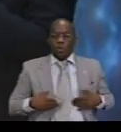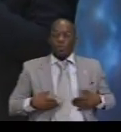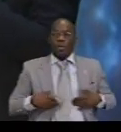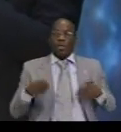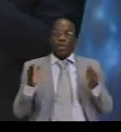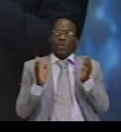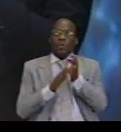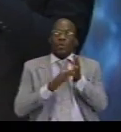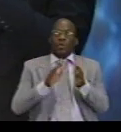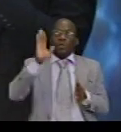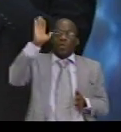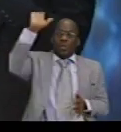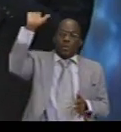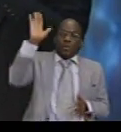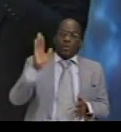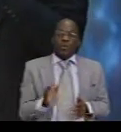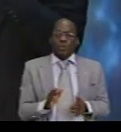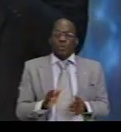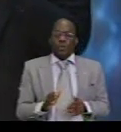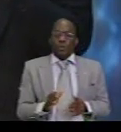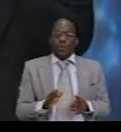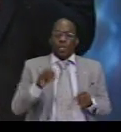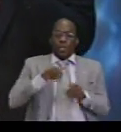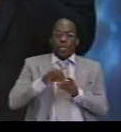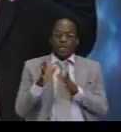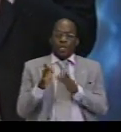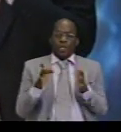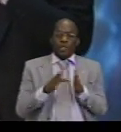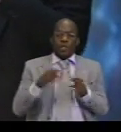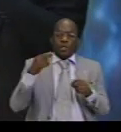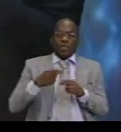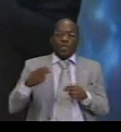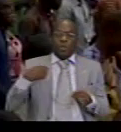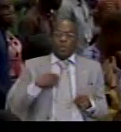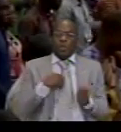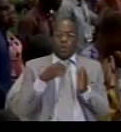name. In Jesus' name we pray.